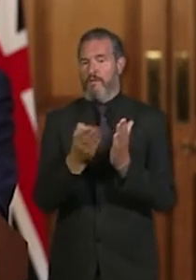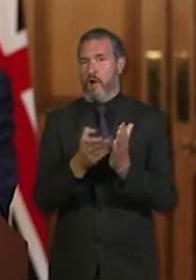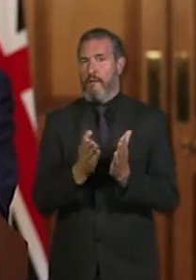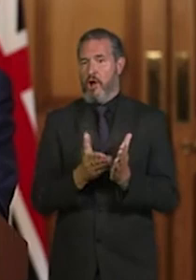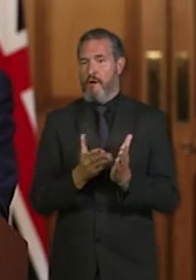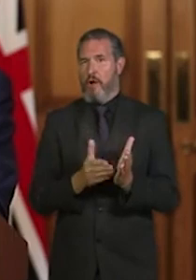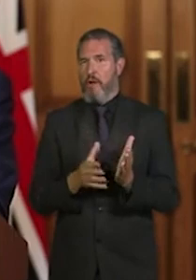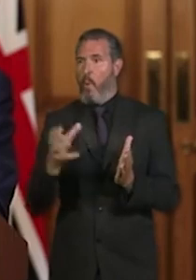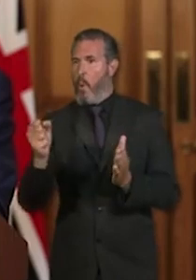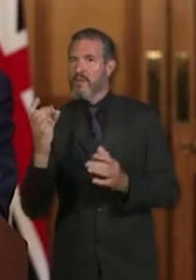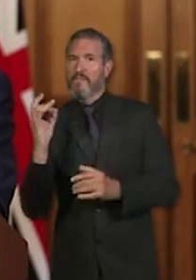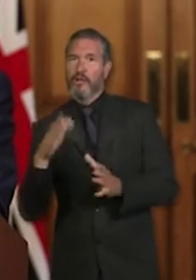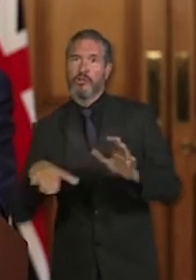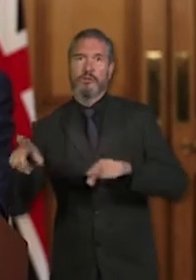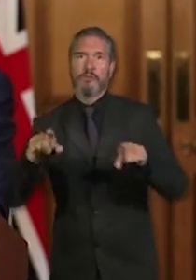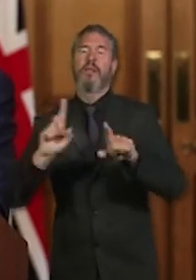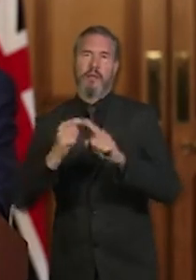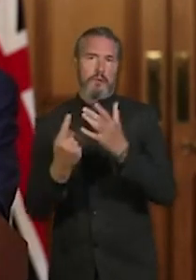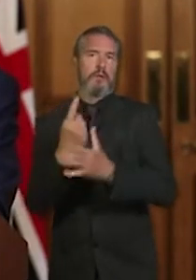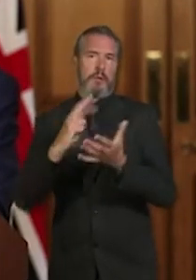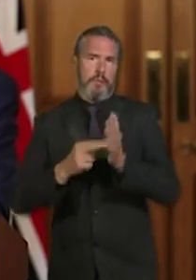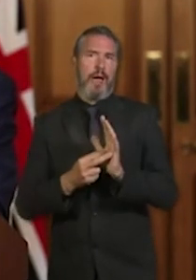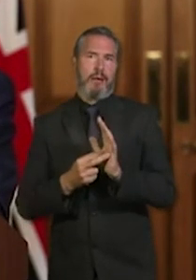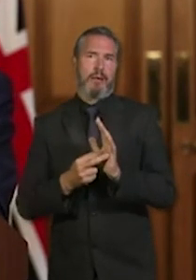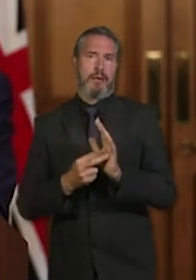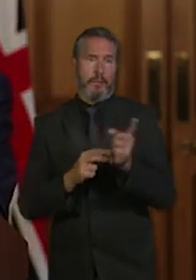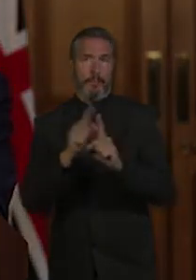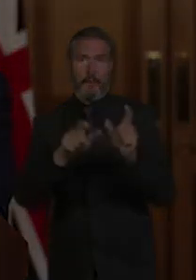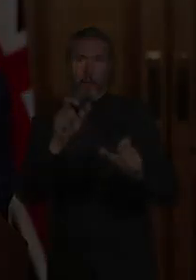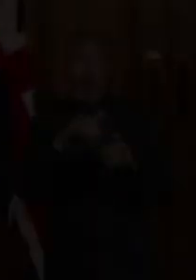questions from members of the public. And on the second question, I'll hand over to you, David. So,